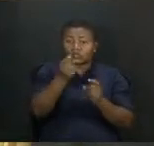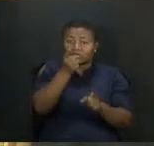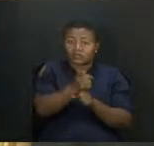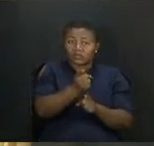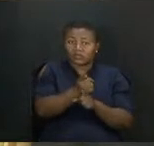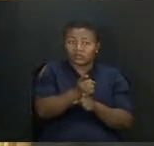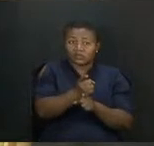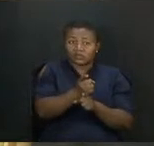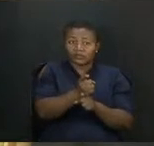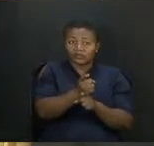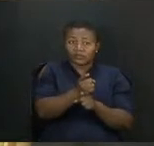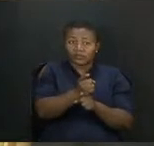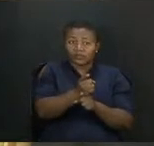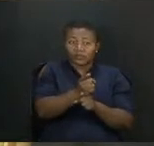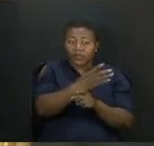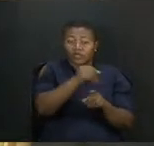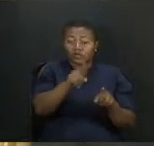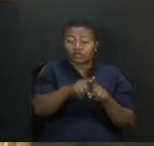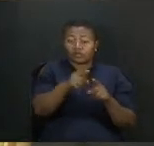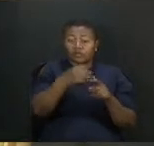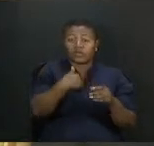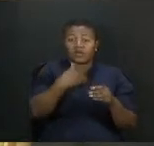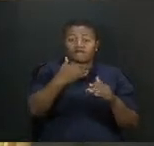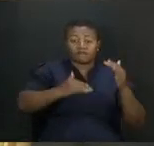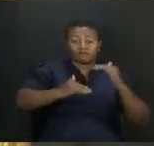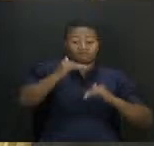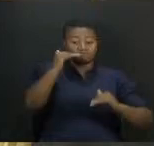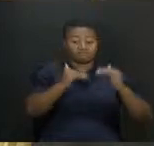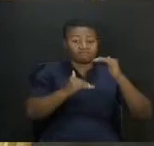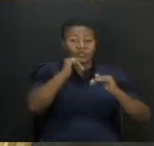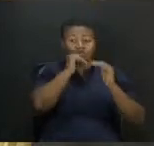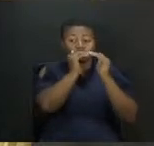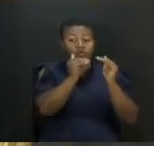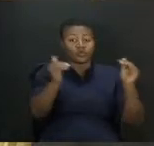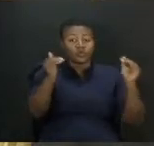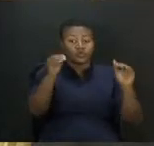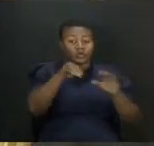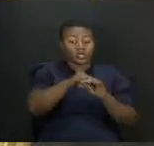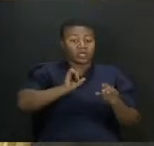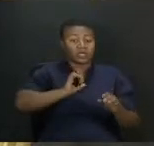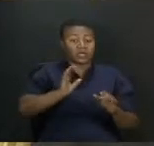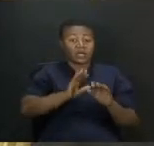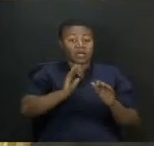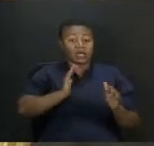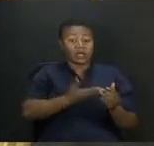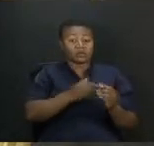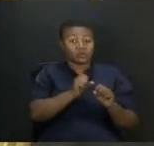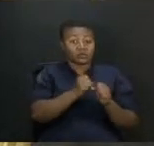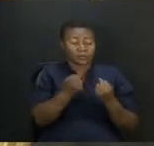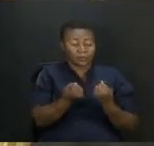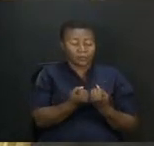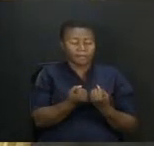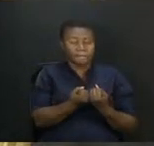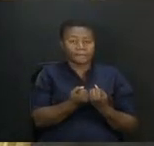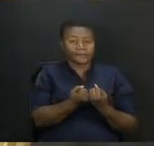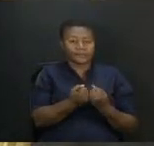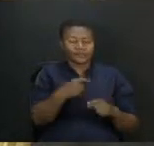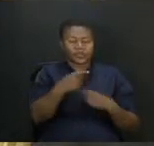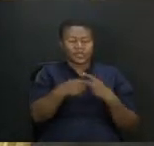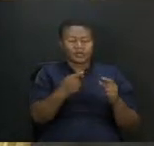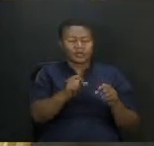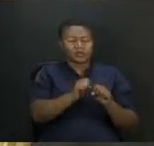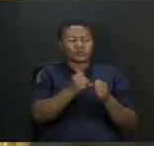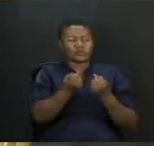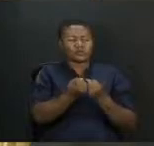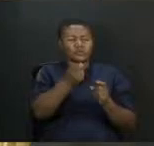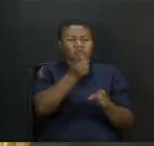many inequalities persist in our society today. Now, to the current trends of social justice issues